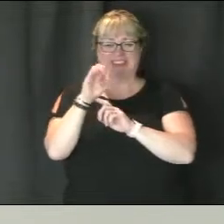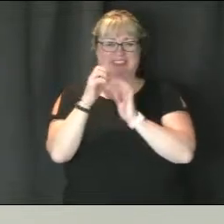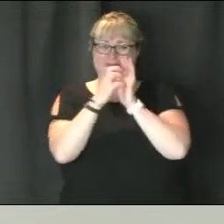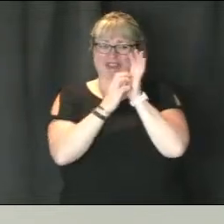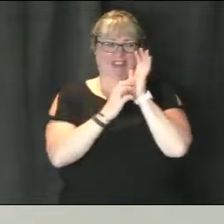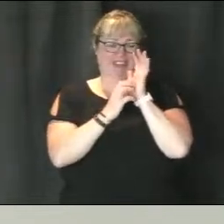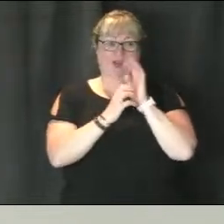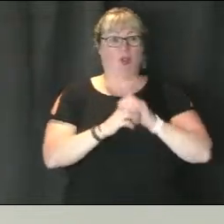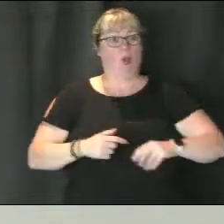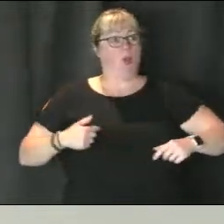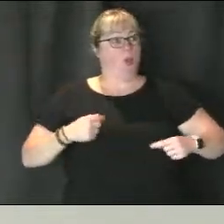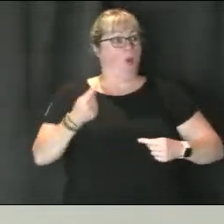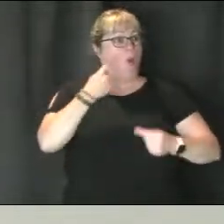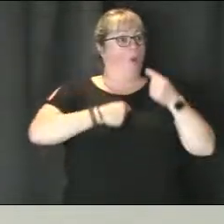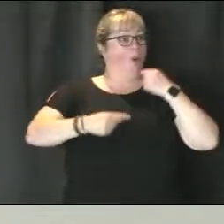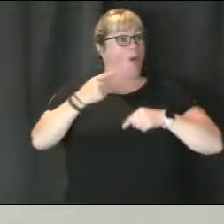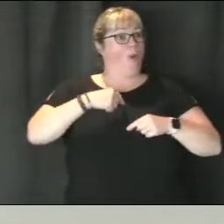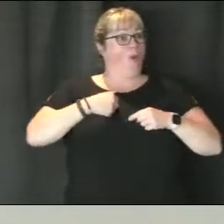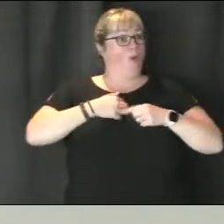I'm really getting it today, aren't